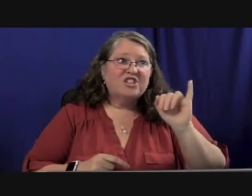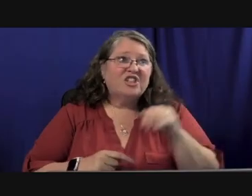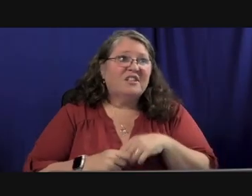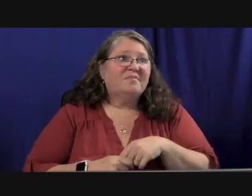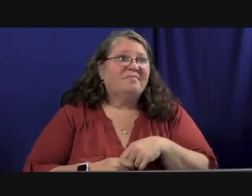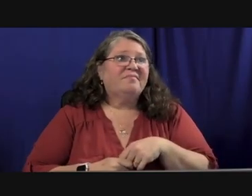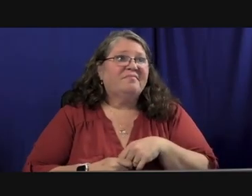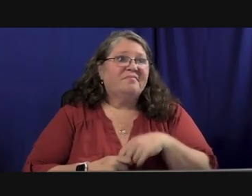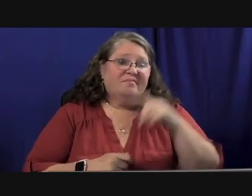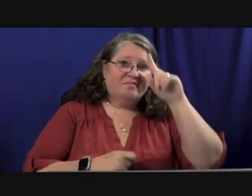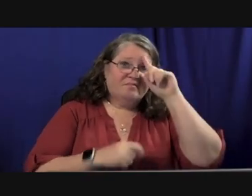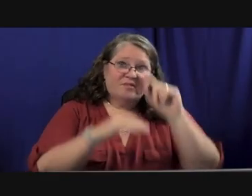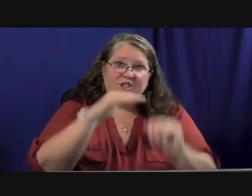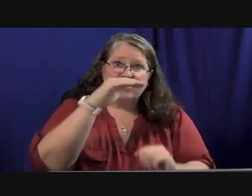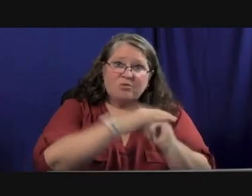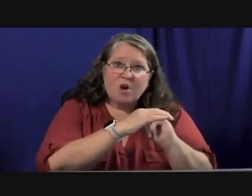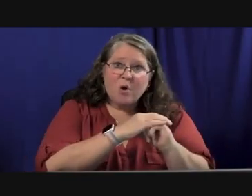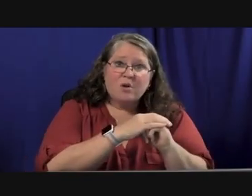there's the